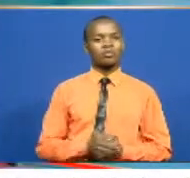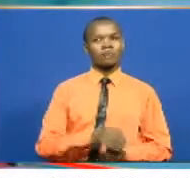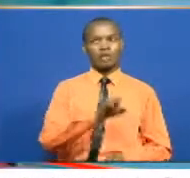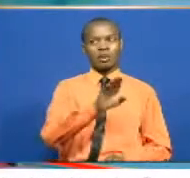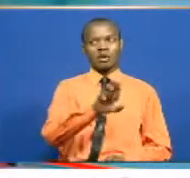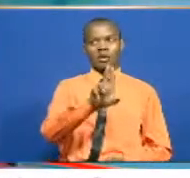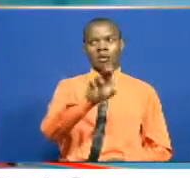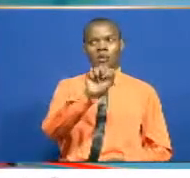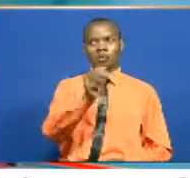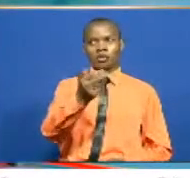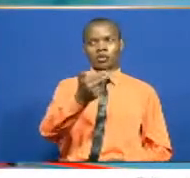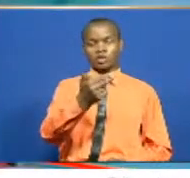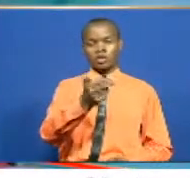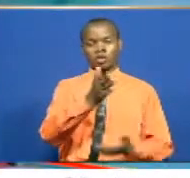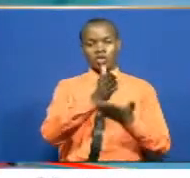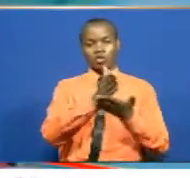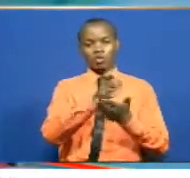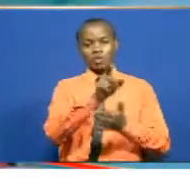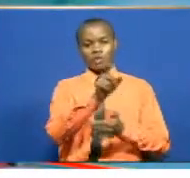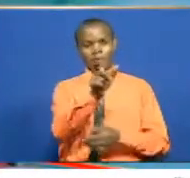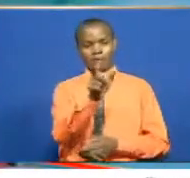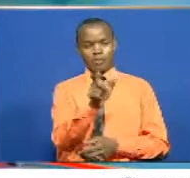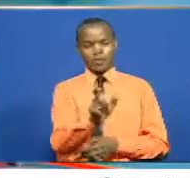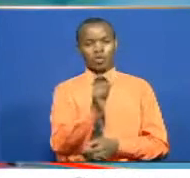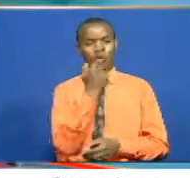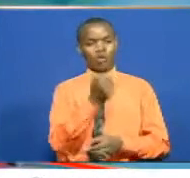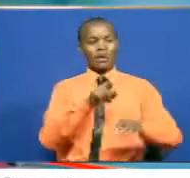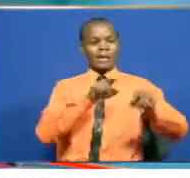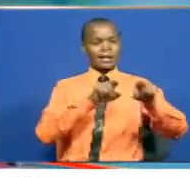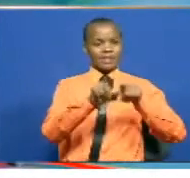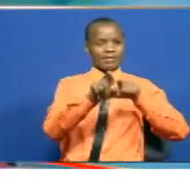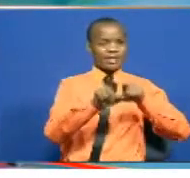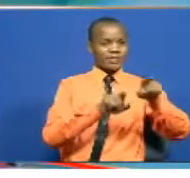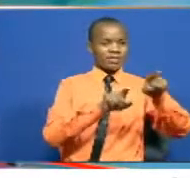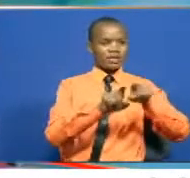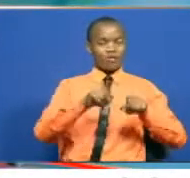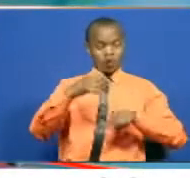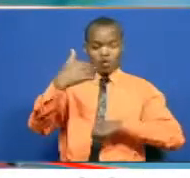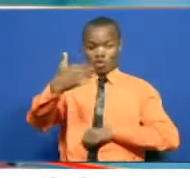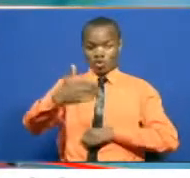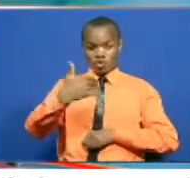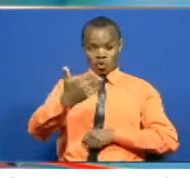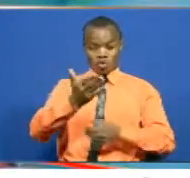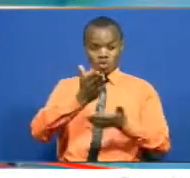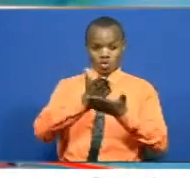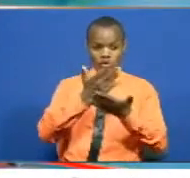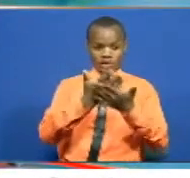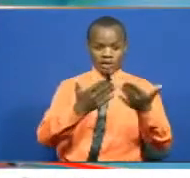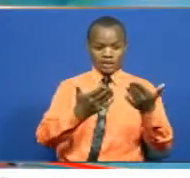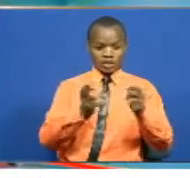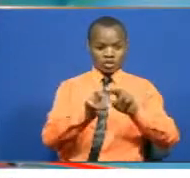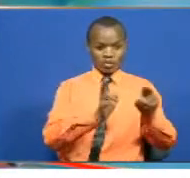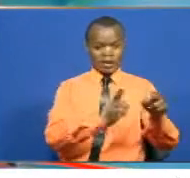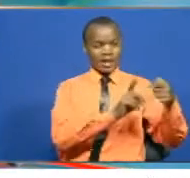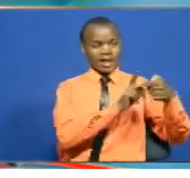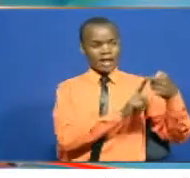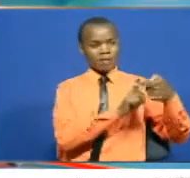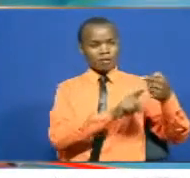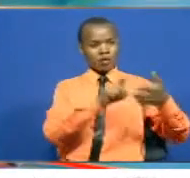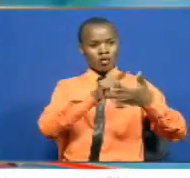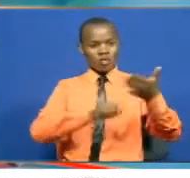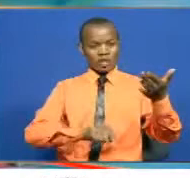as a person who is based outside of the country, Bush, this is something that you've had to go through. Your experience about being a player in